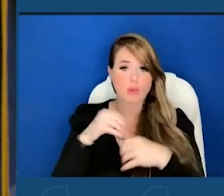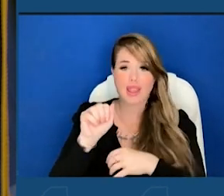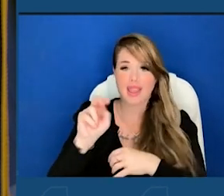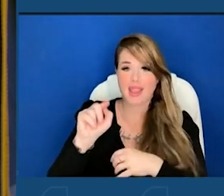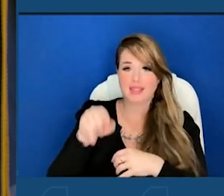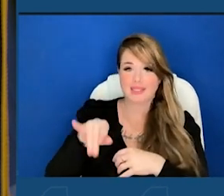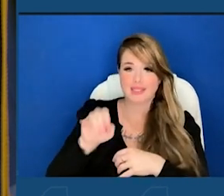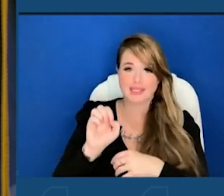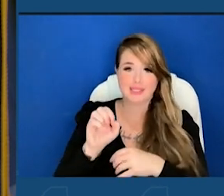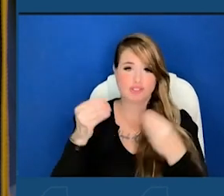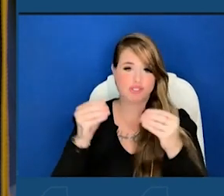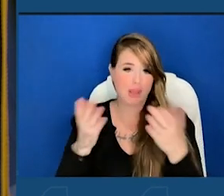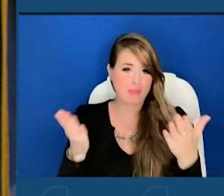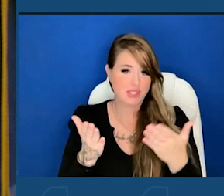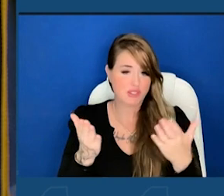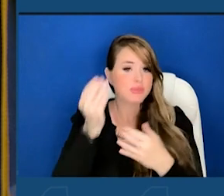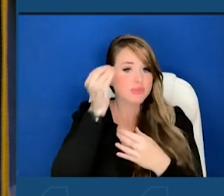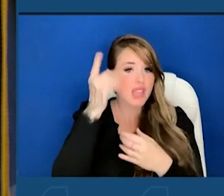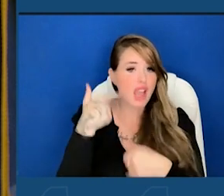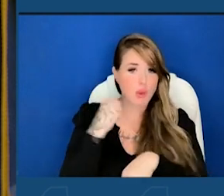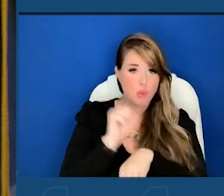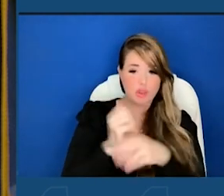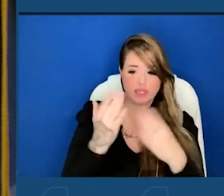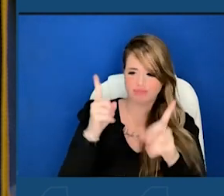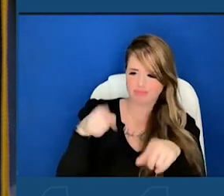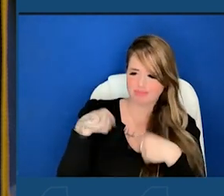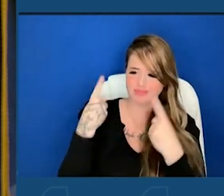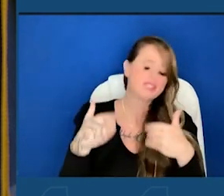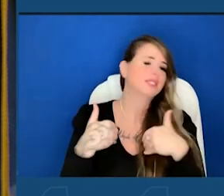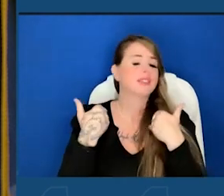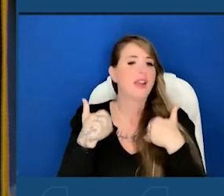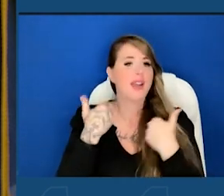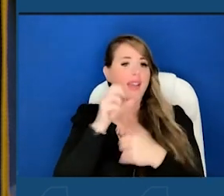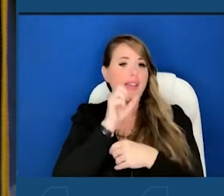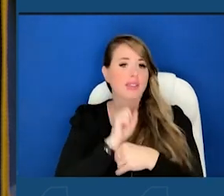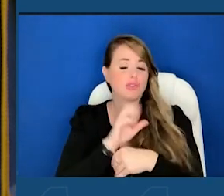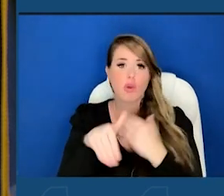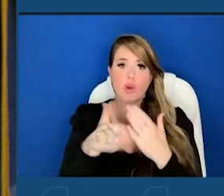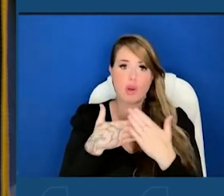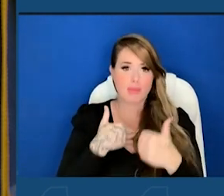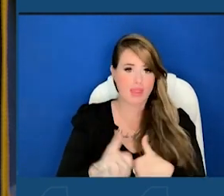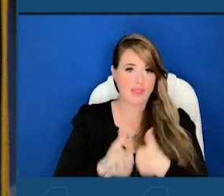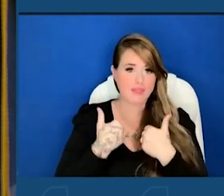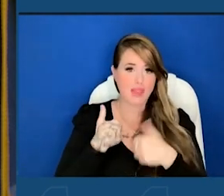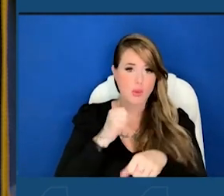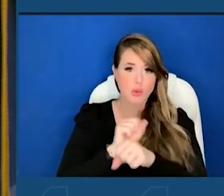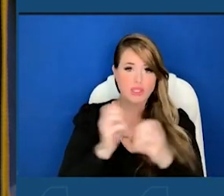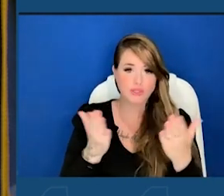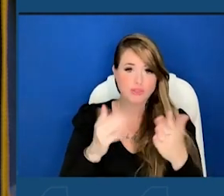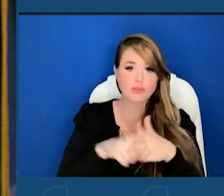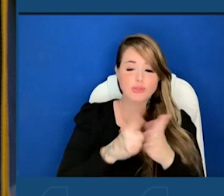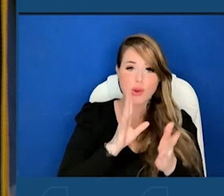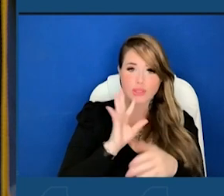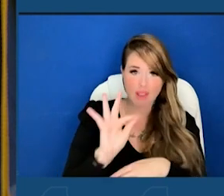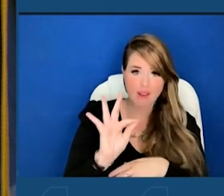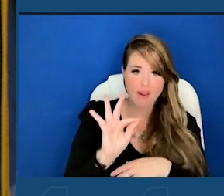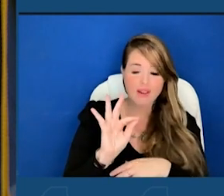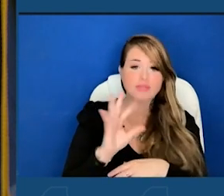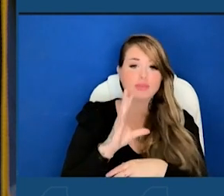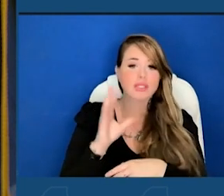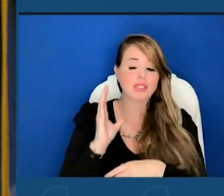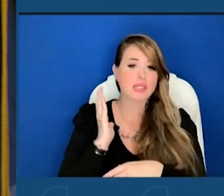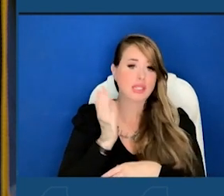worked here from a very young age. I've worked all my life. I started at 9 years old in Our Lady of Mount